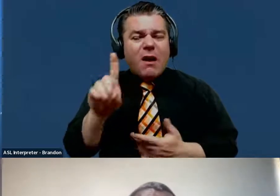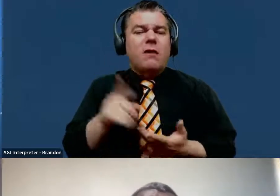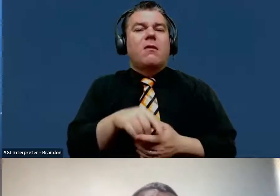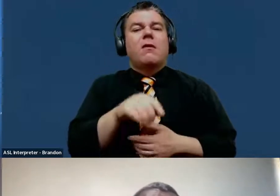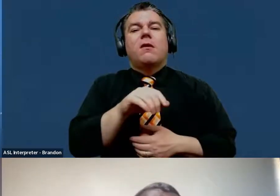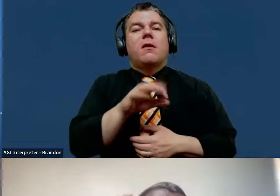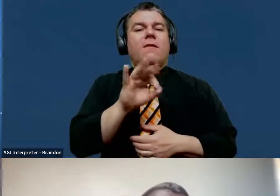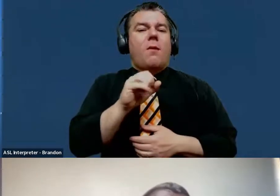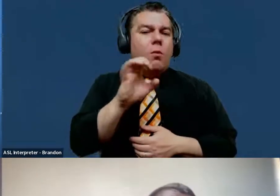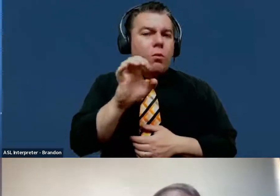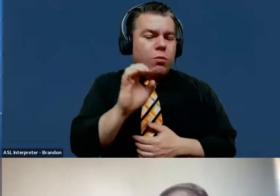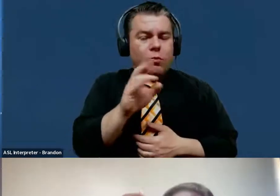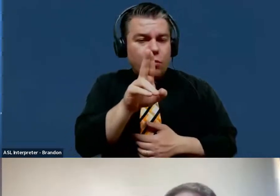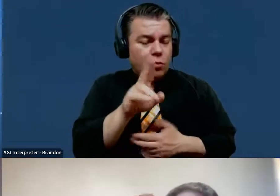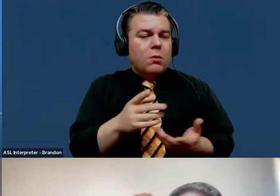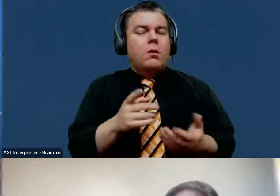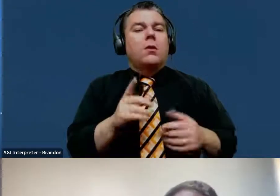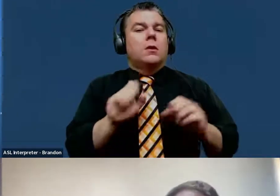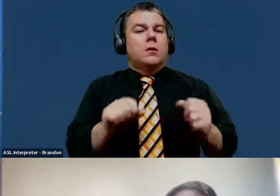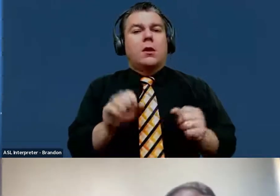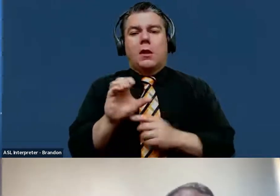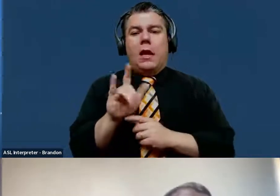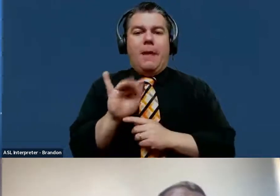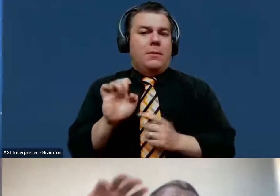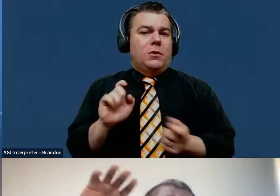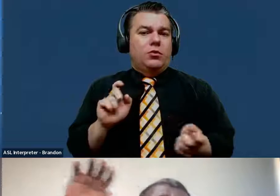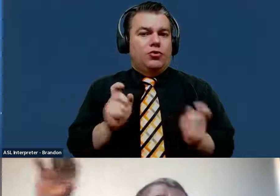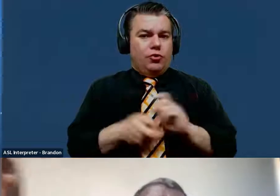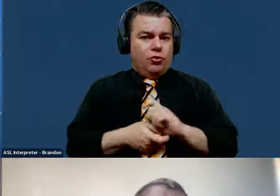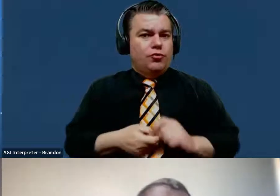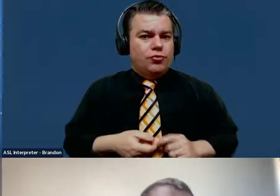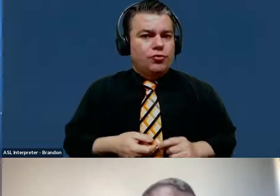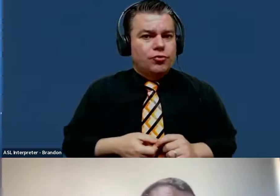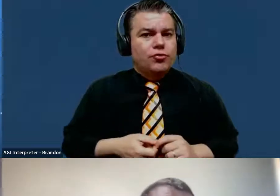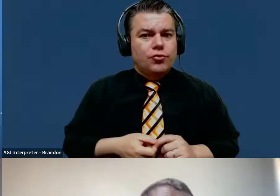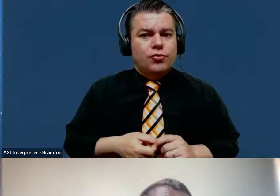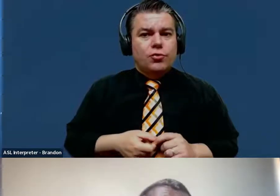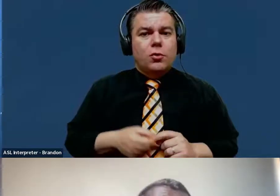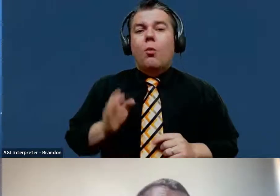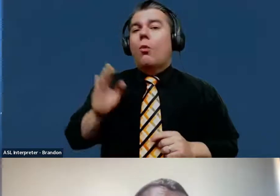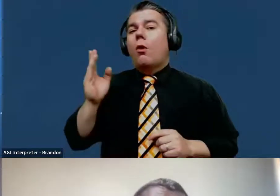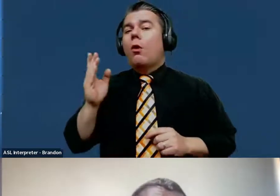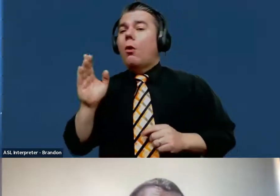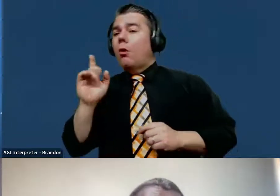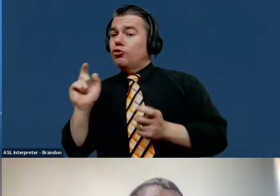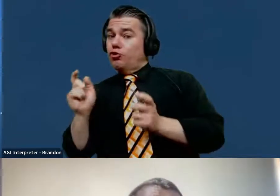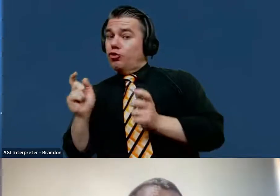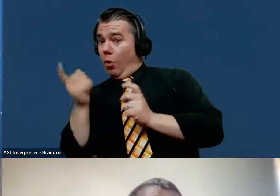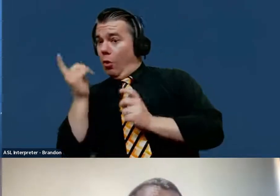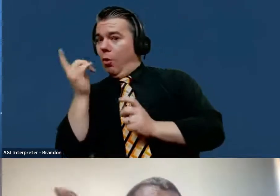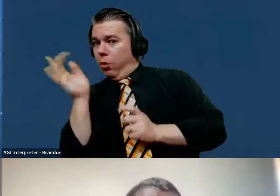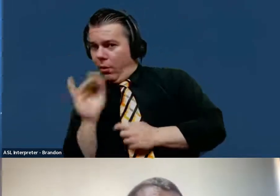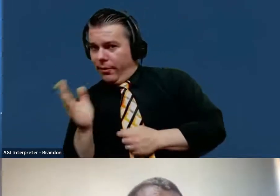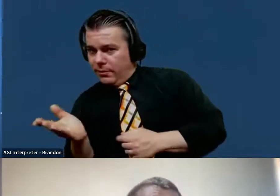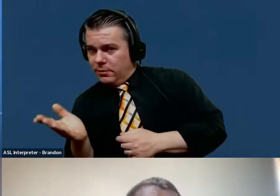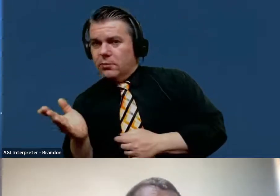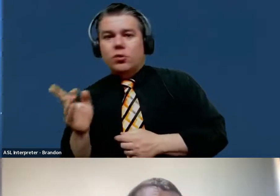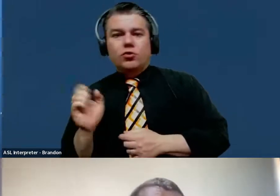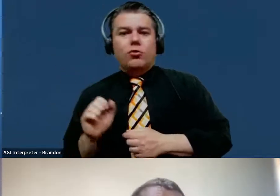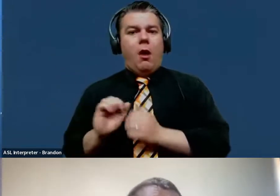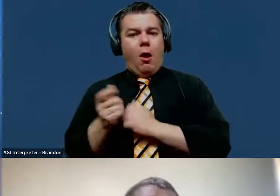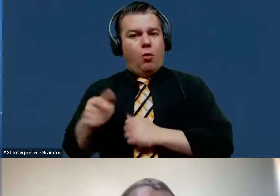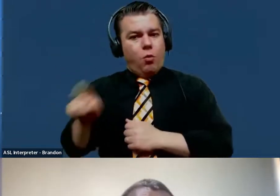if your climate change and become very worse, it's going to look like this. This is how you should be thinking